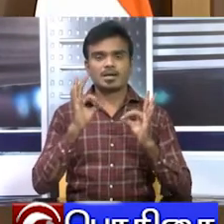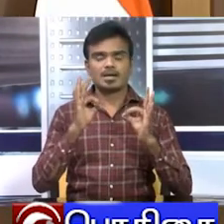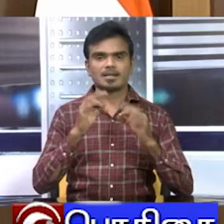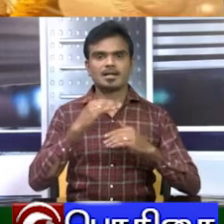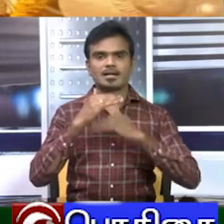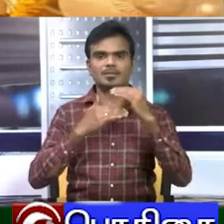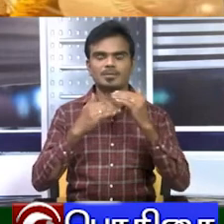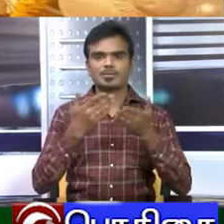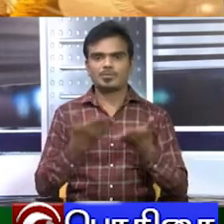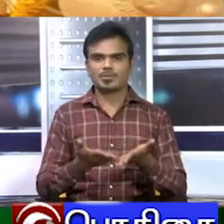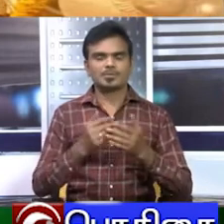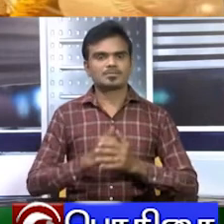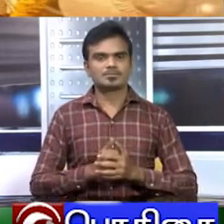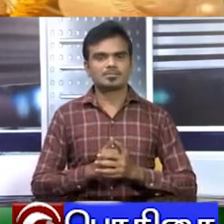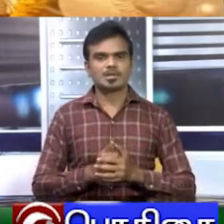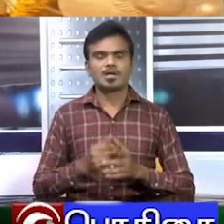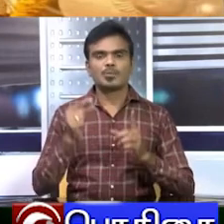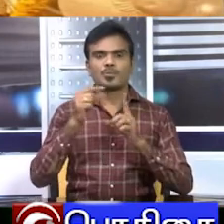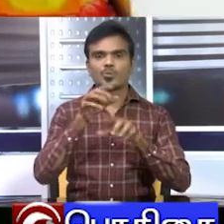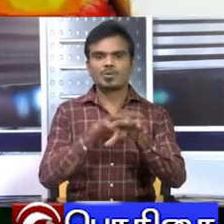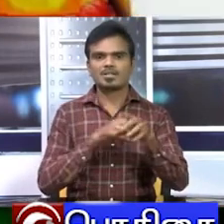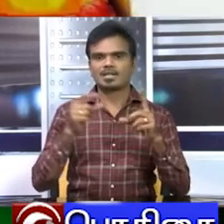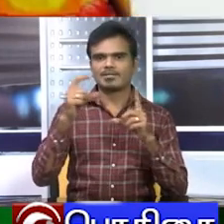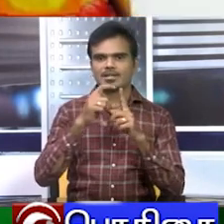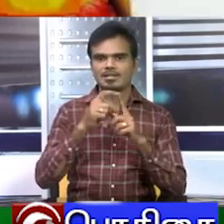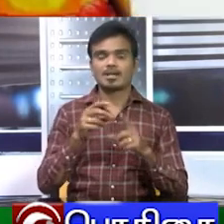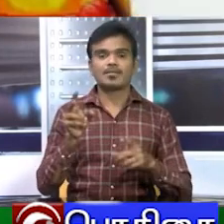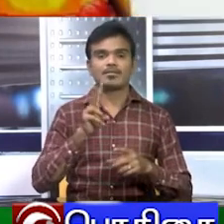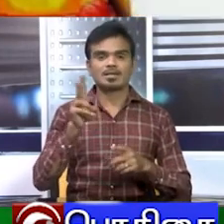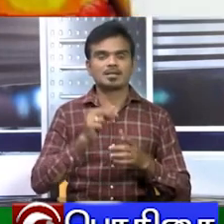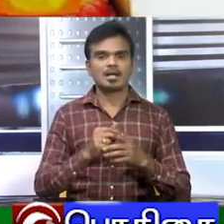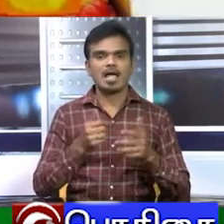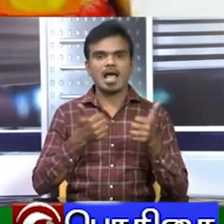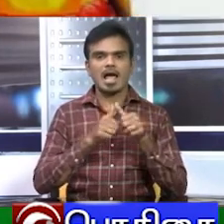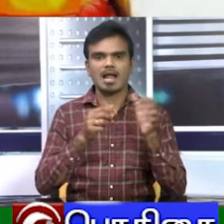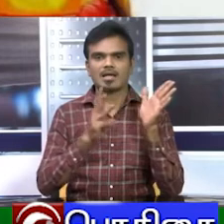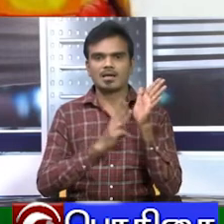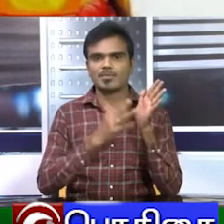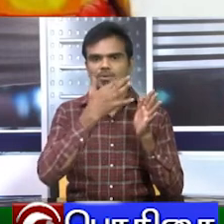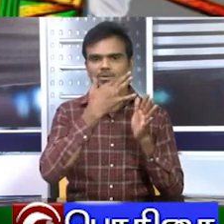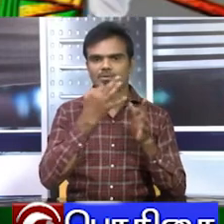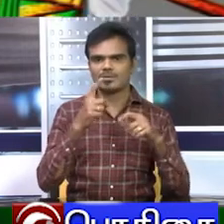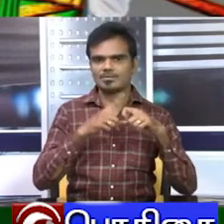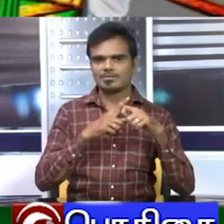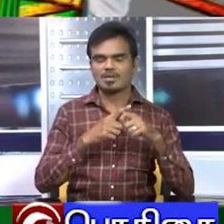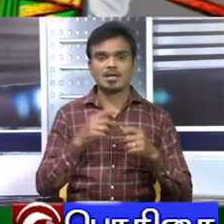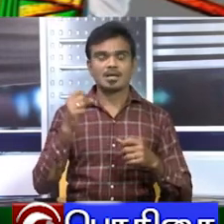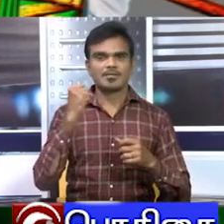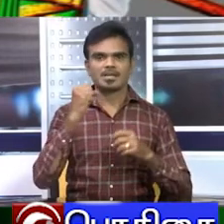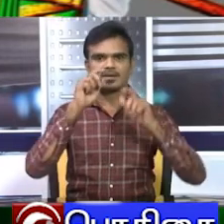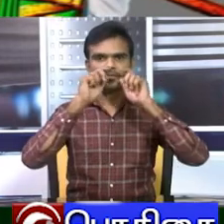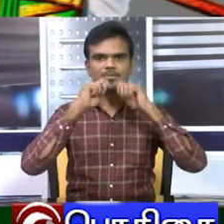brave ancestors, Pulidevan, Viran Alagu Muthukon, Veer